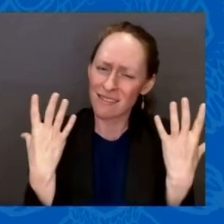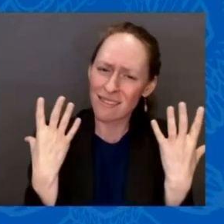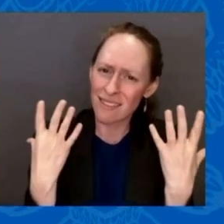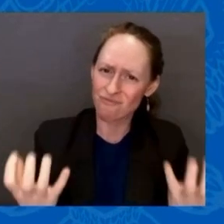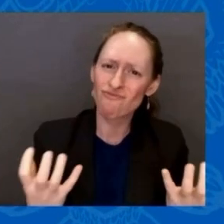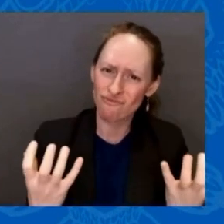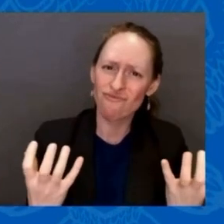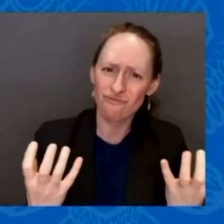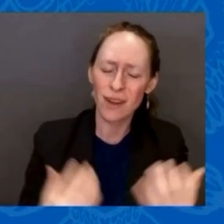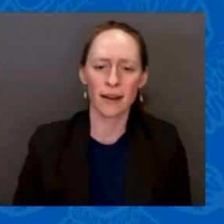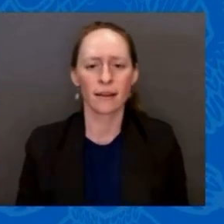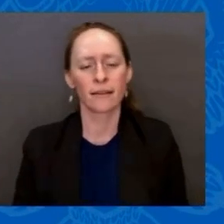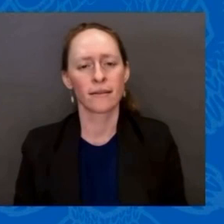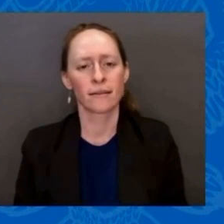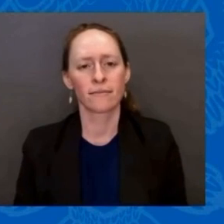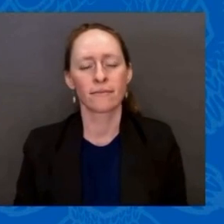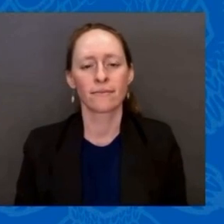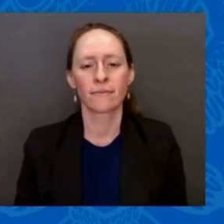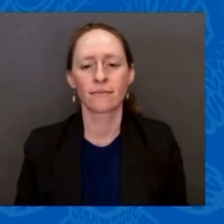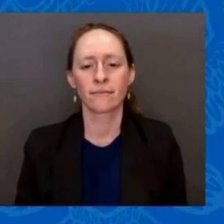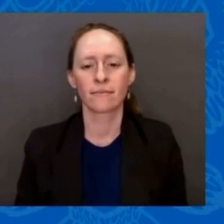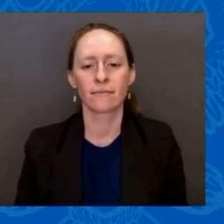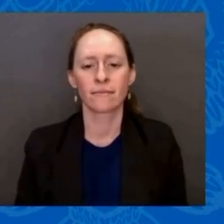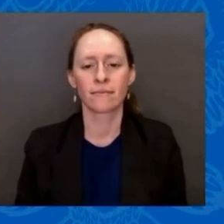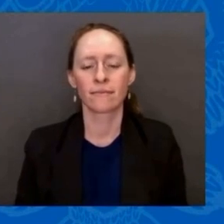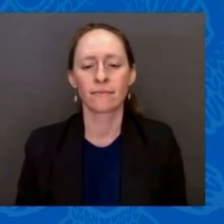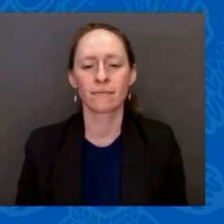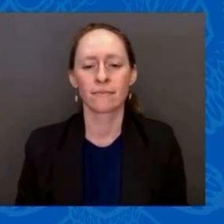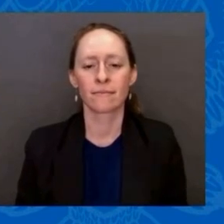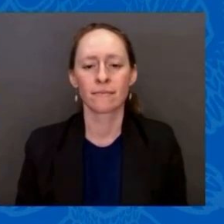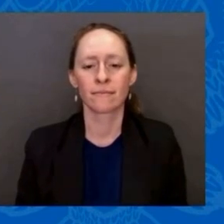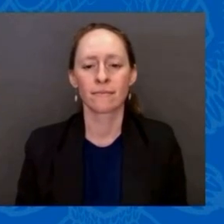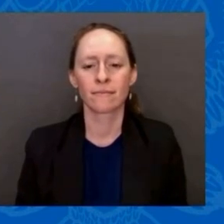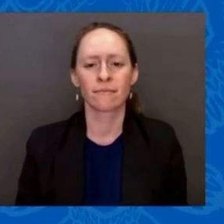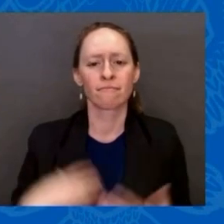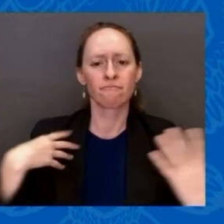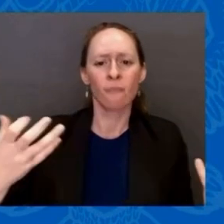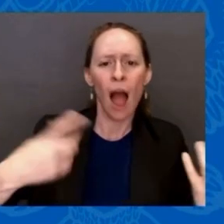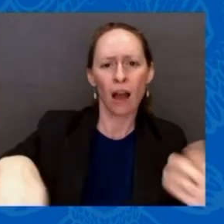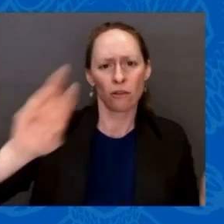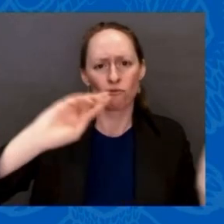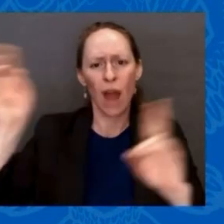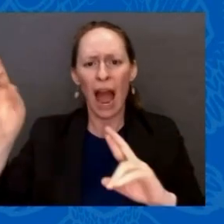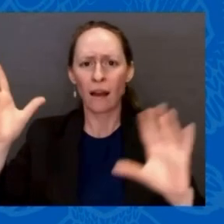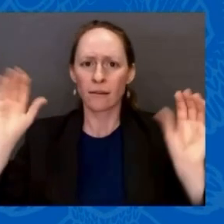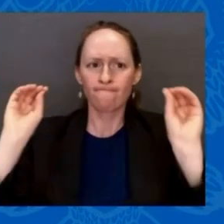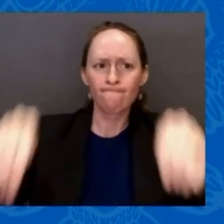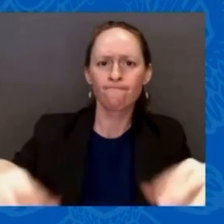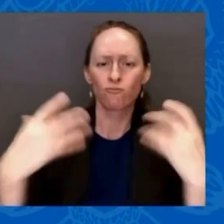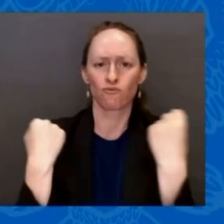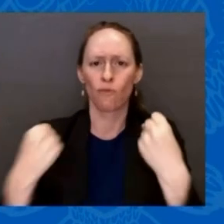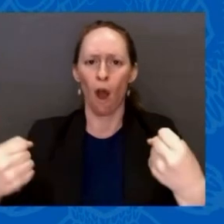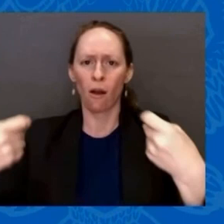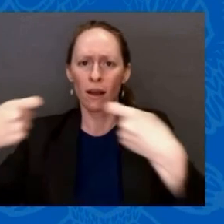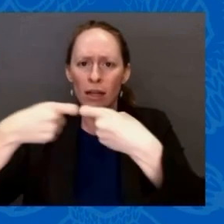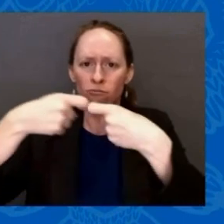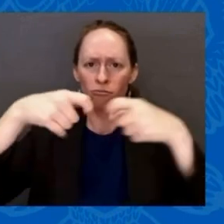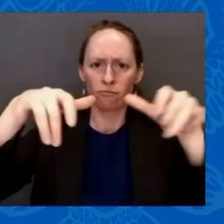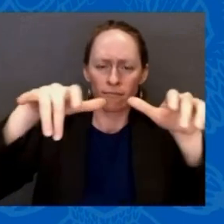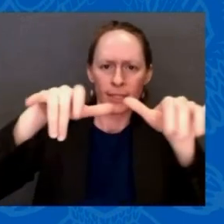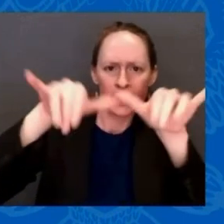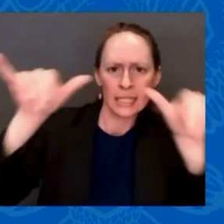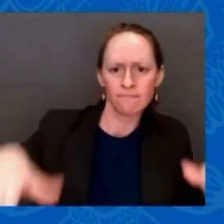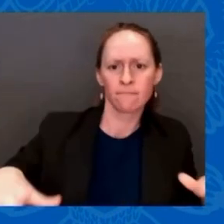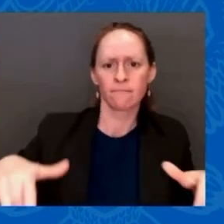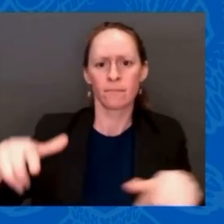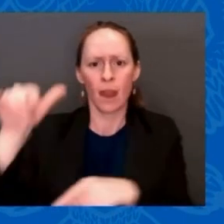grid, renovating our airports and ports. And Dick, one of you talked about that, how important that is for the Great Lakes as